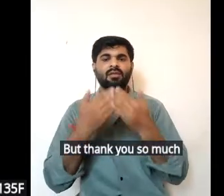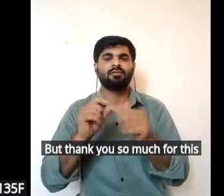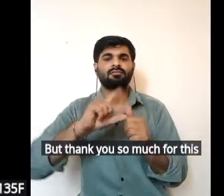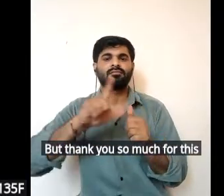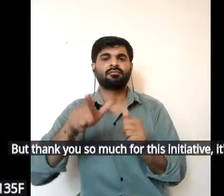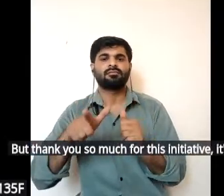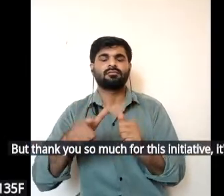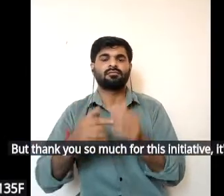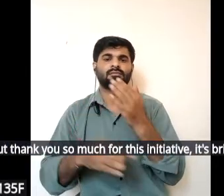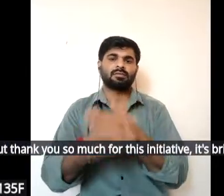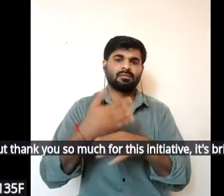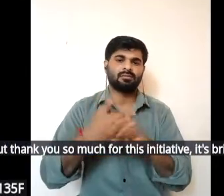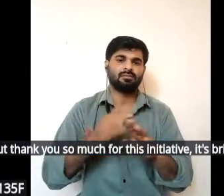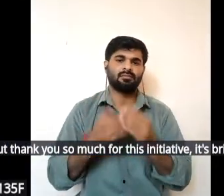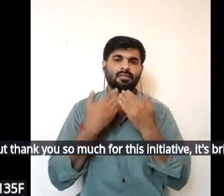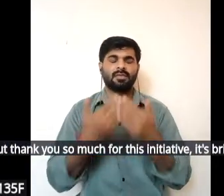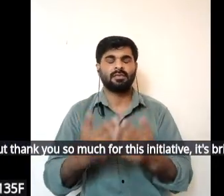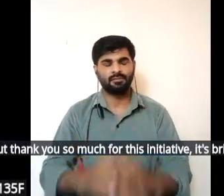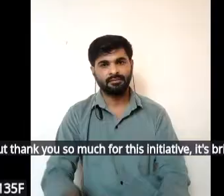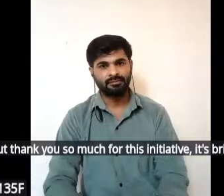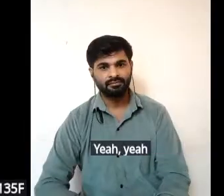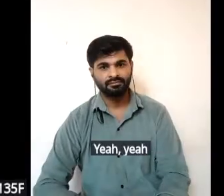It's brilliant. Yeah, yeah.